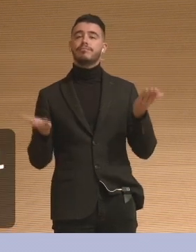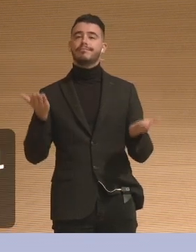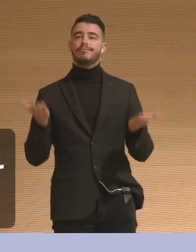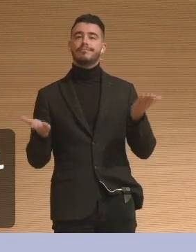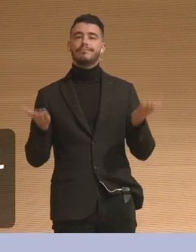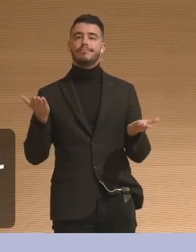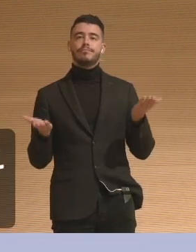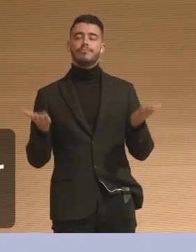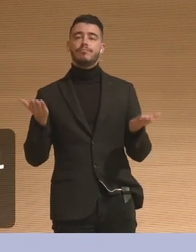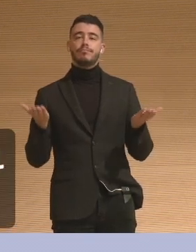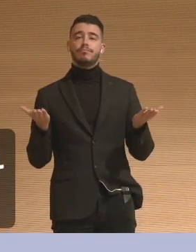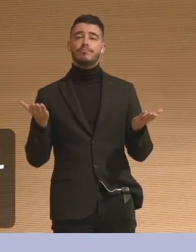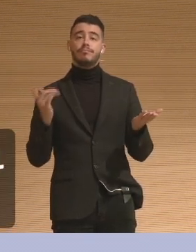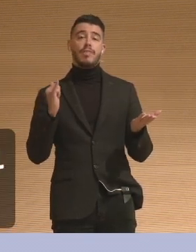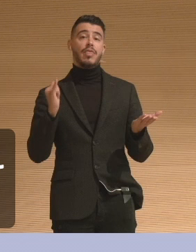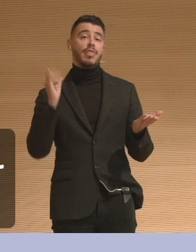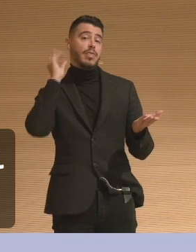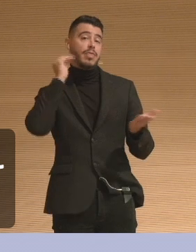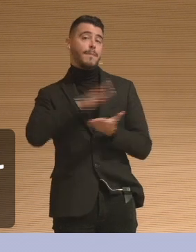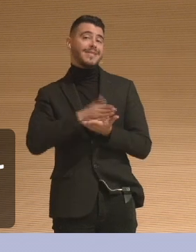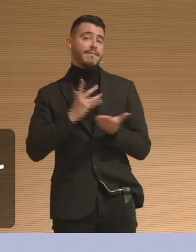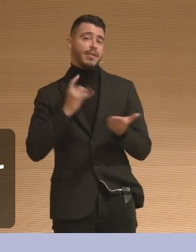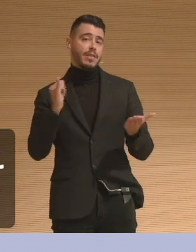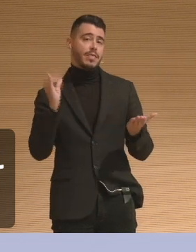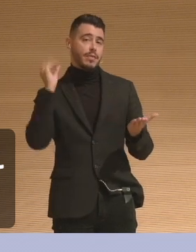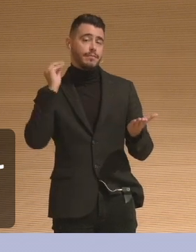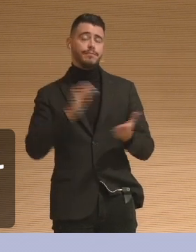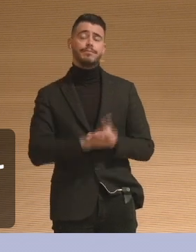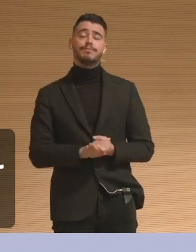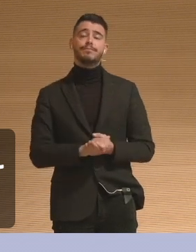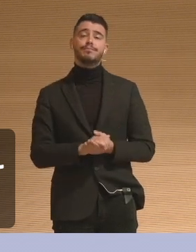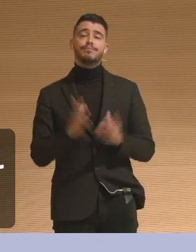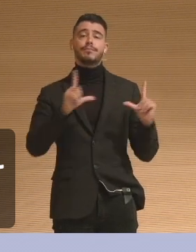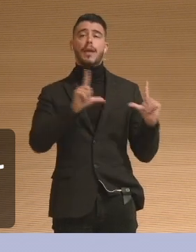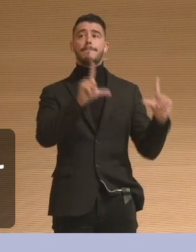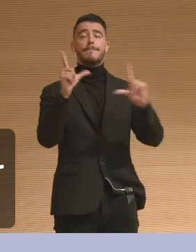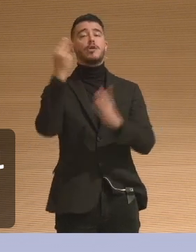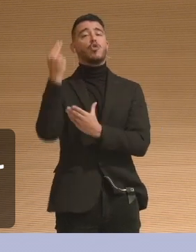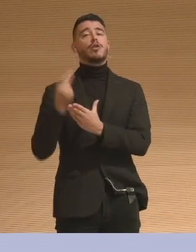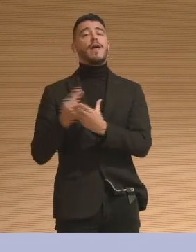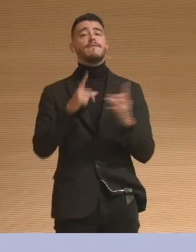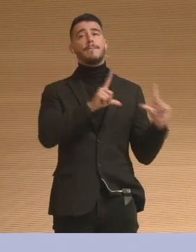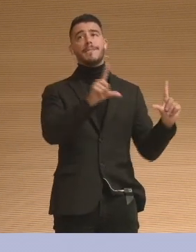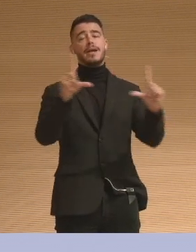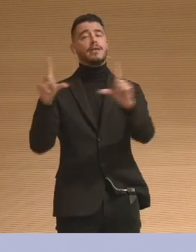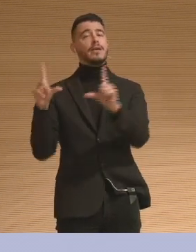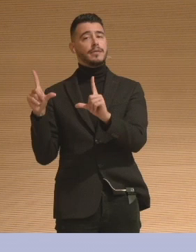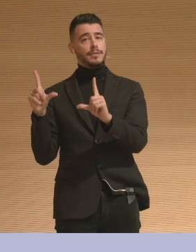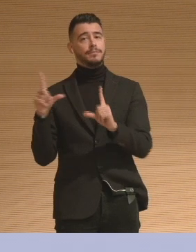can see how his mind slipped away from him bit by bit because of the disease.